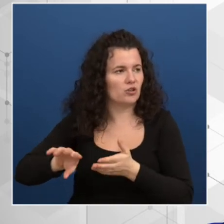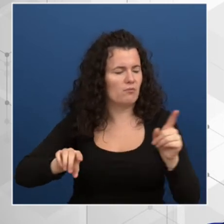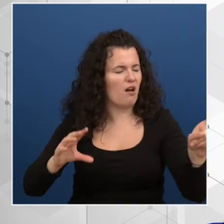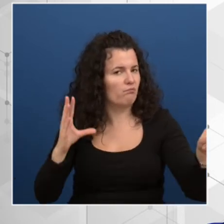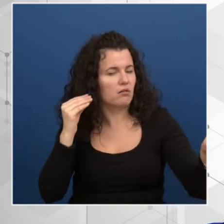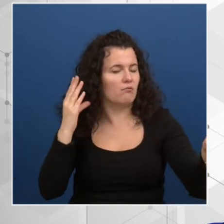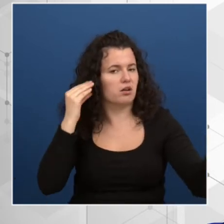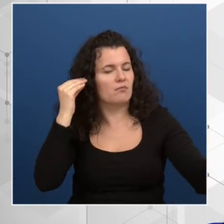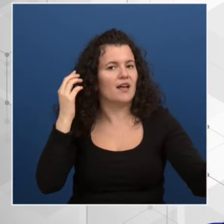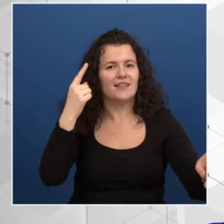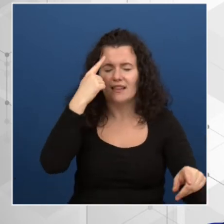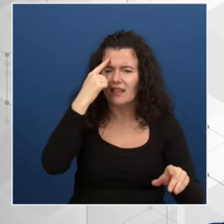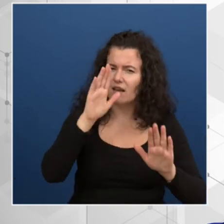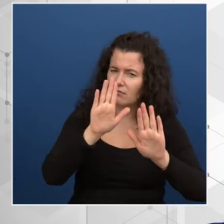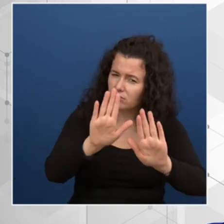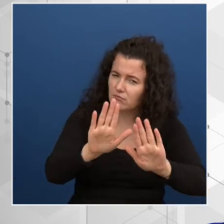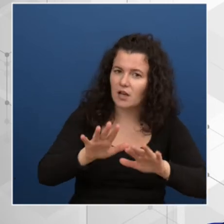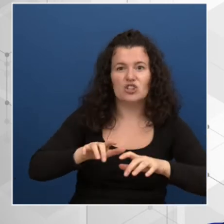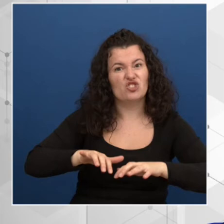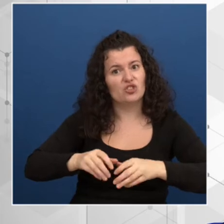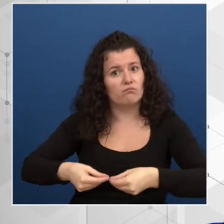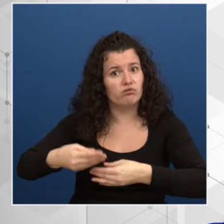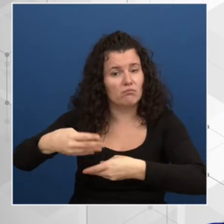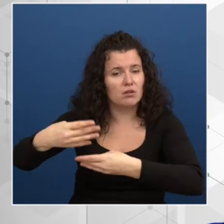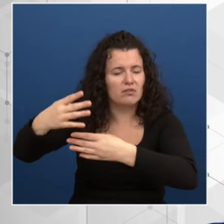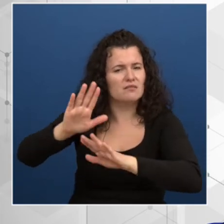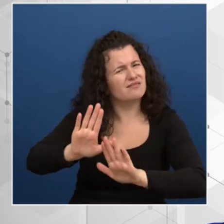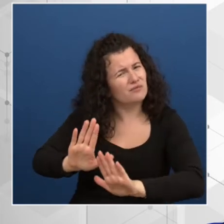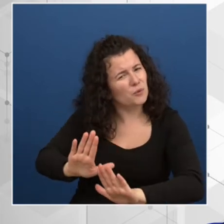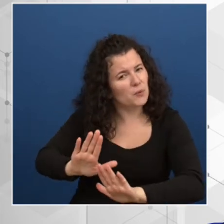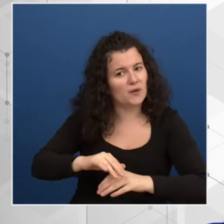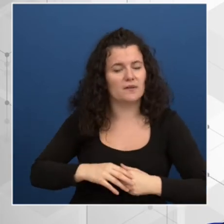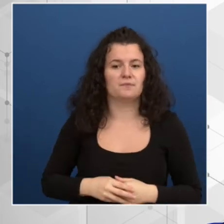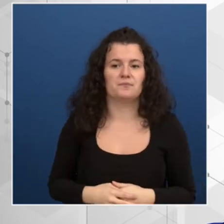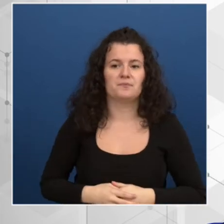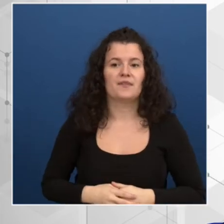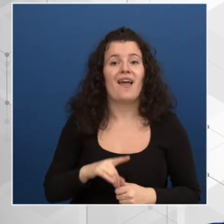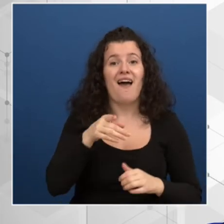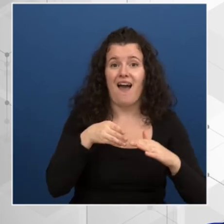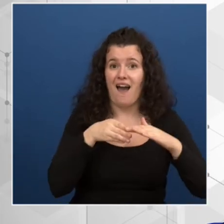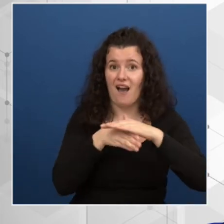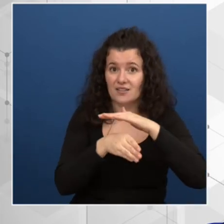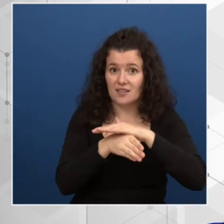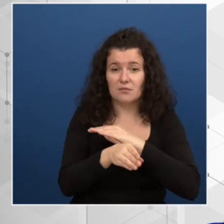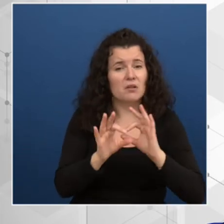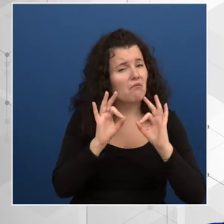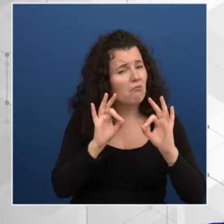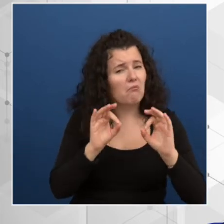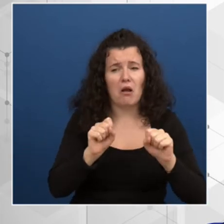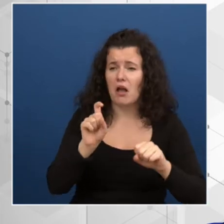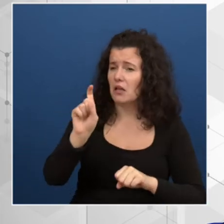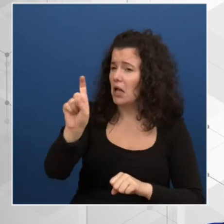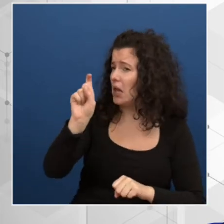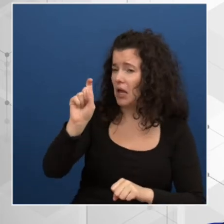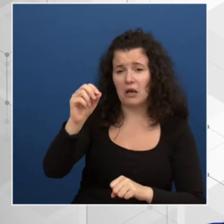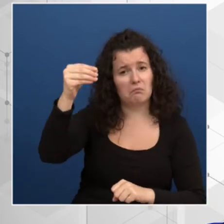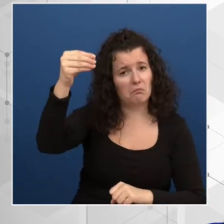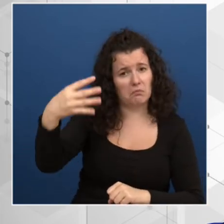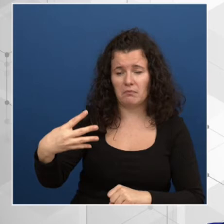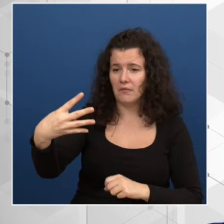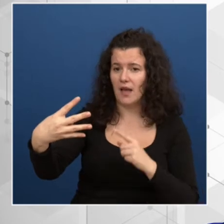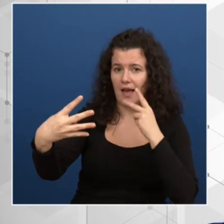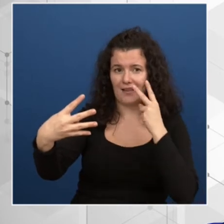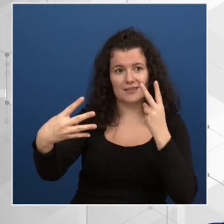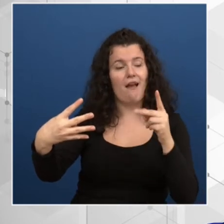document open. Remember, accessibility is in the ribbon, easy for you to use and check. So do this and use it in your documents and try